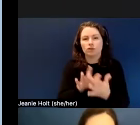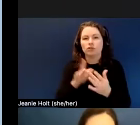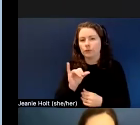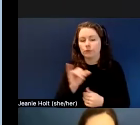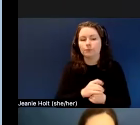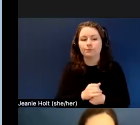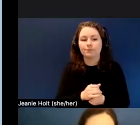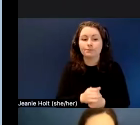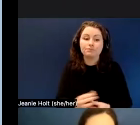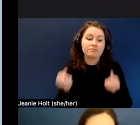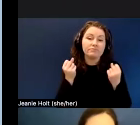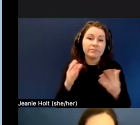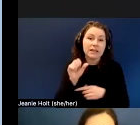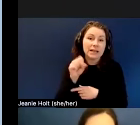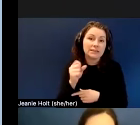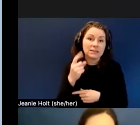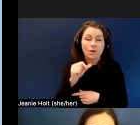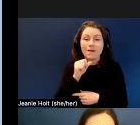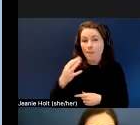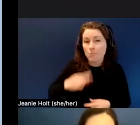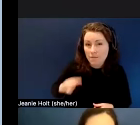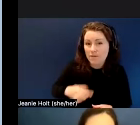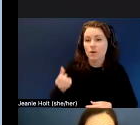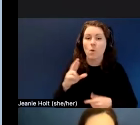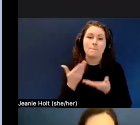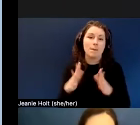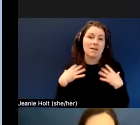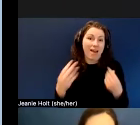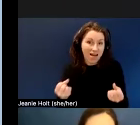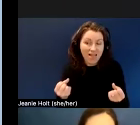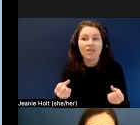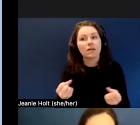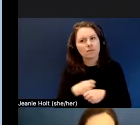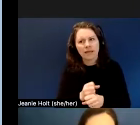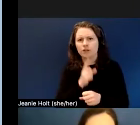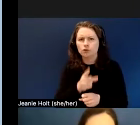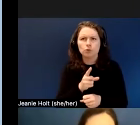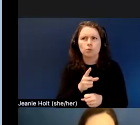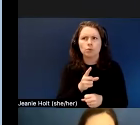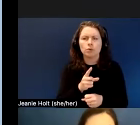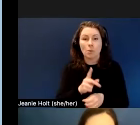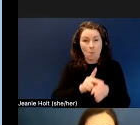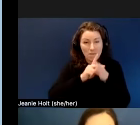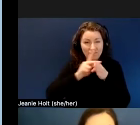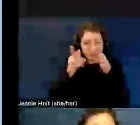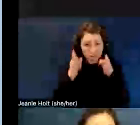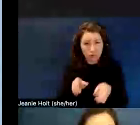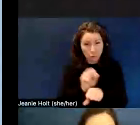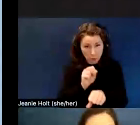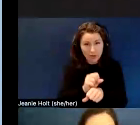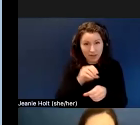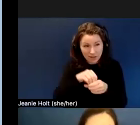lot of cases in the nonprofit sector or in the public health sector, making sure that professionals working in those fields